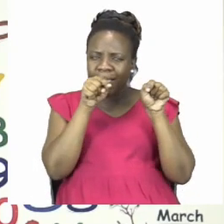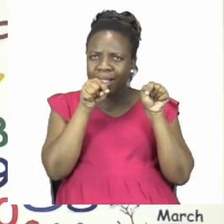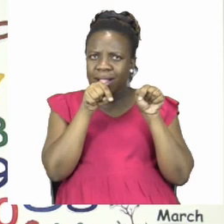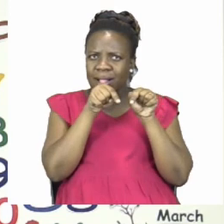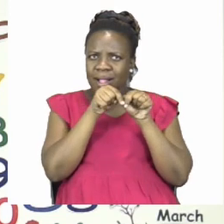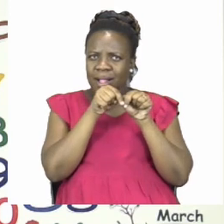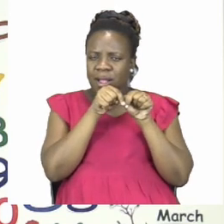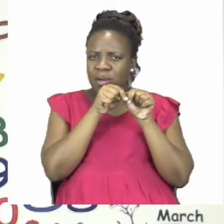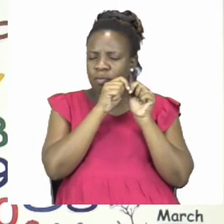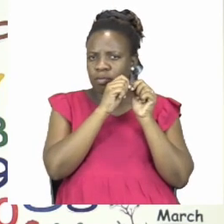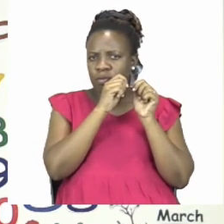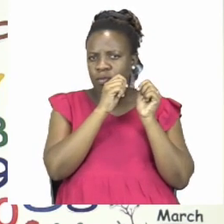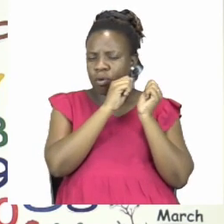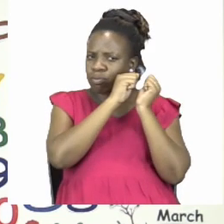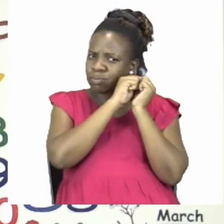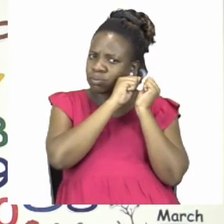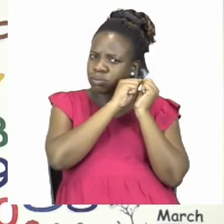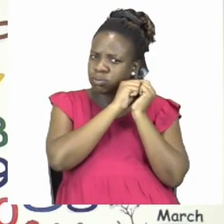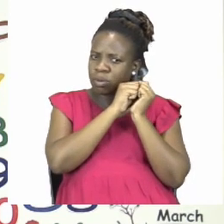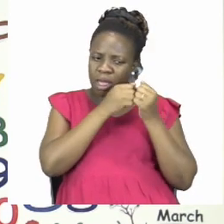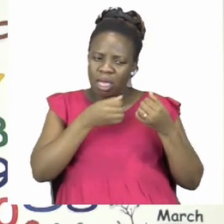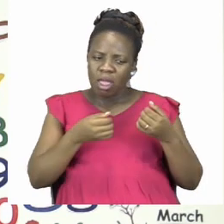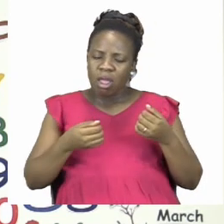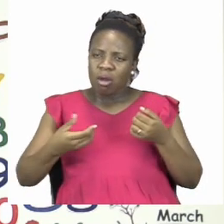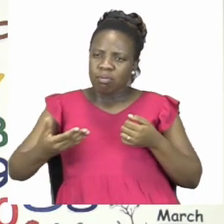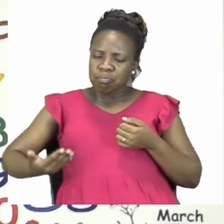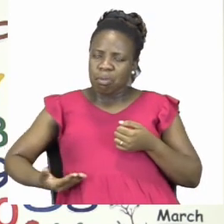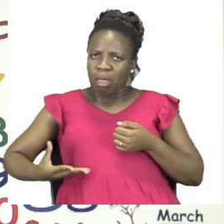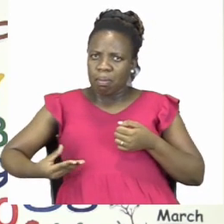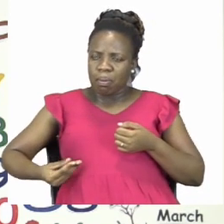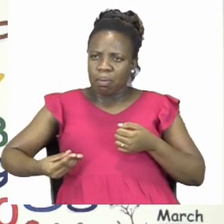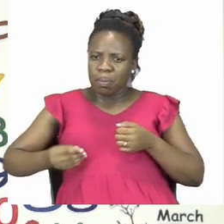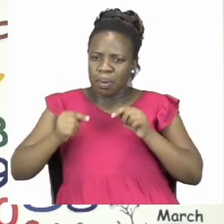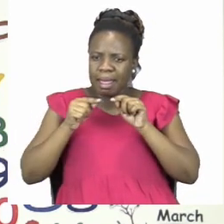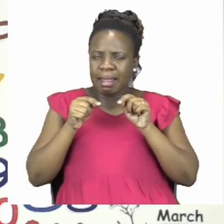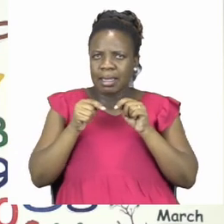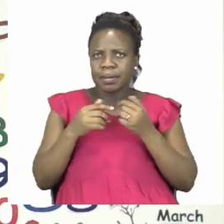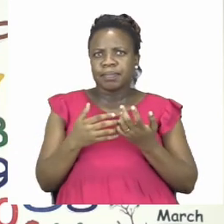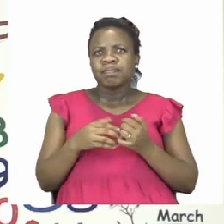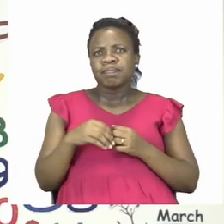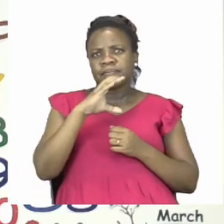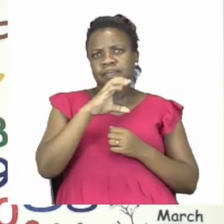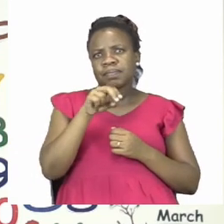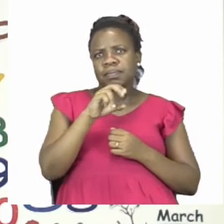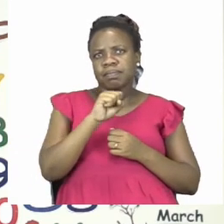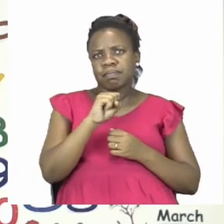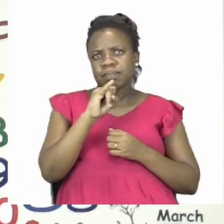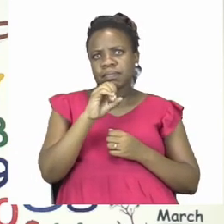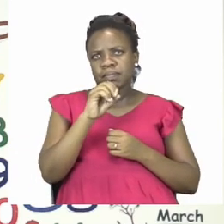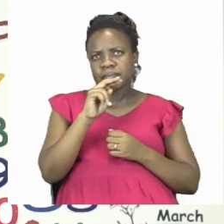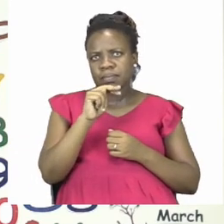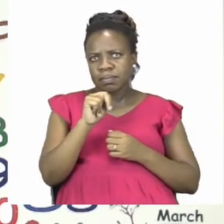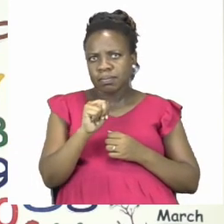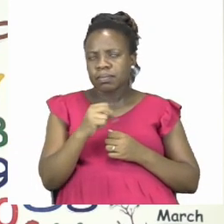we are sitting on a sofa. And so, our sentence says, the cushion is